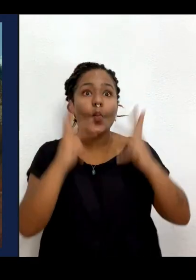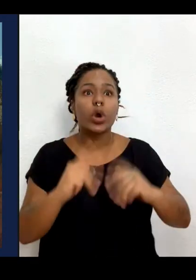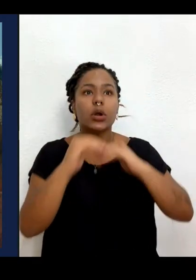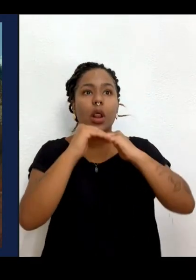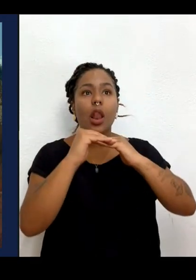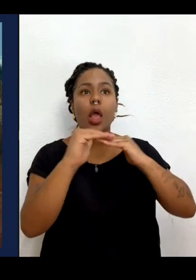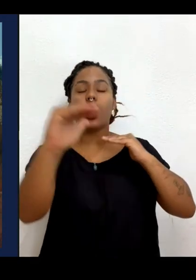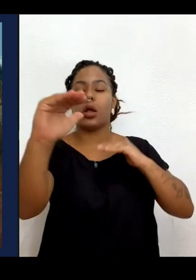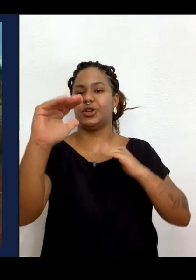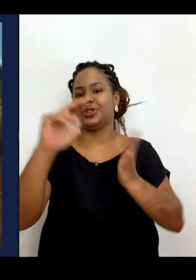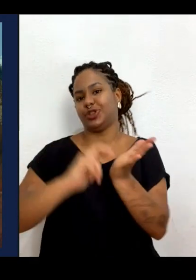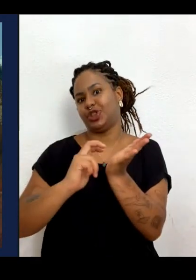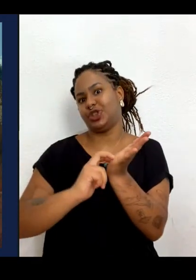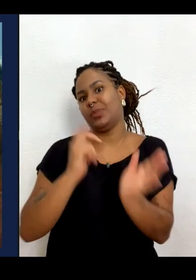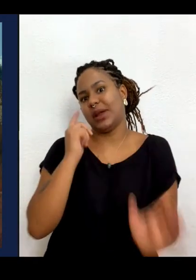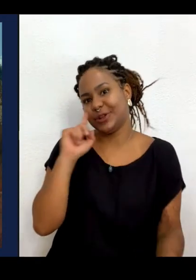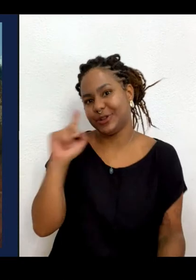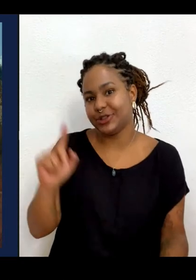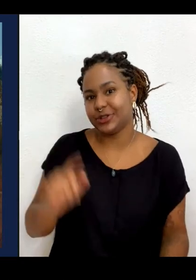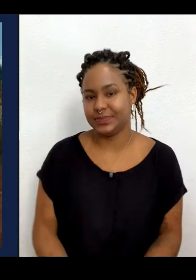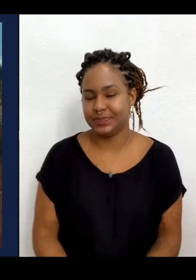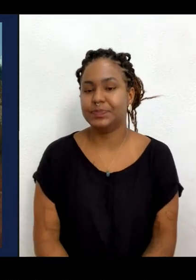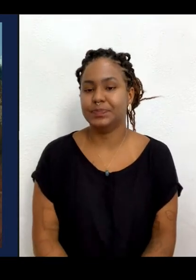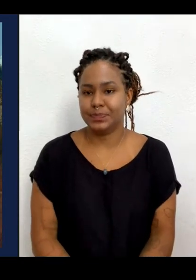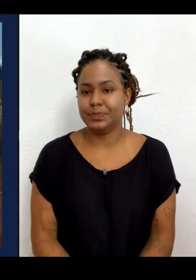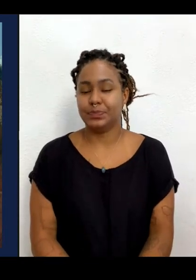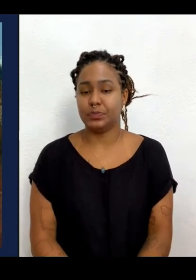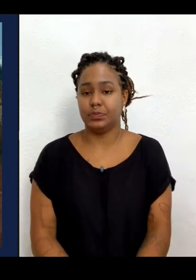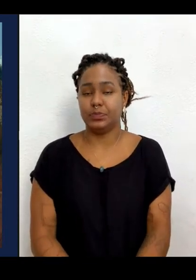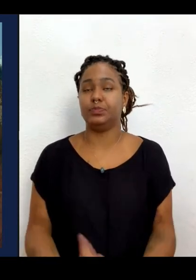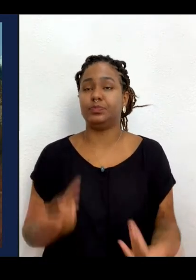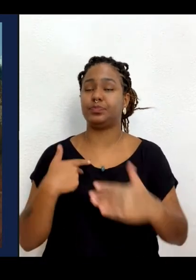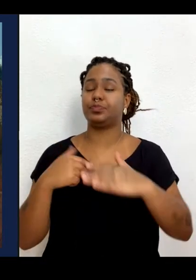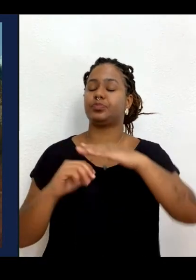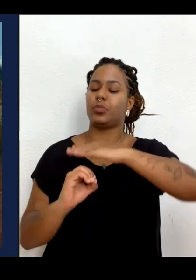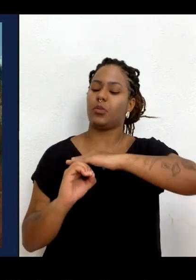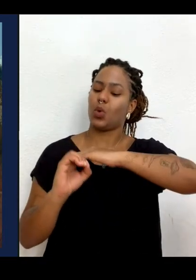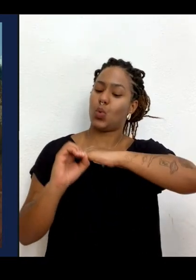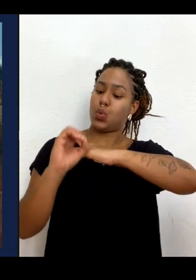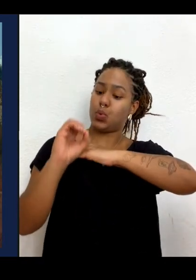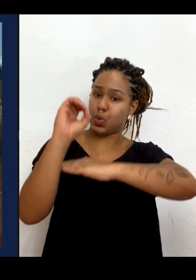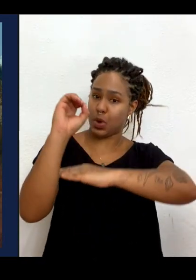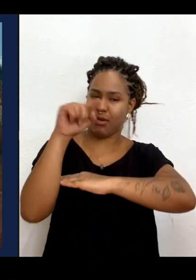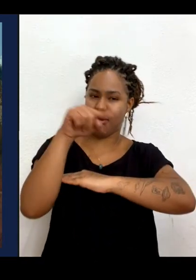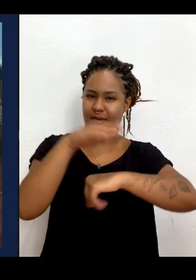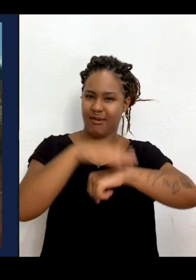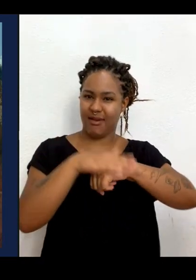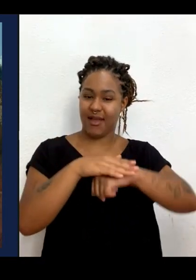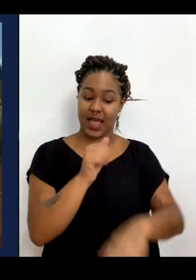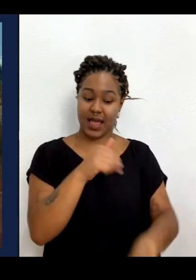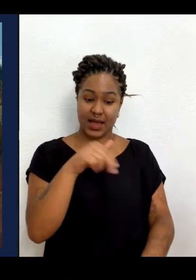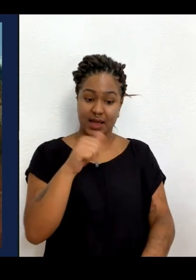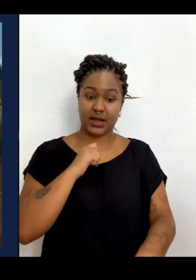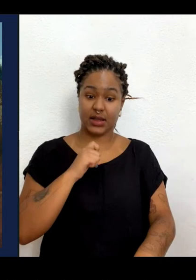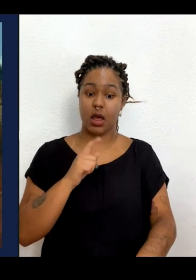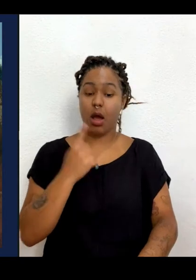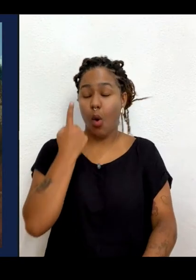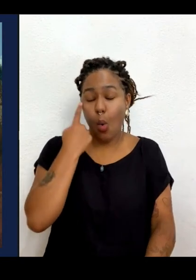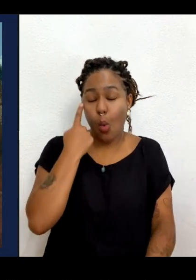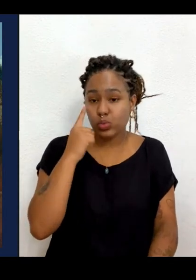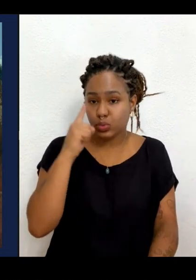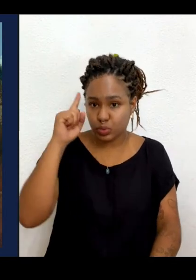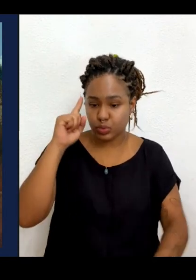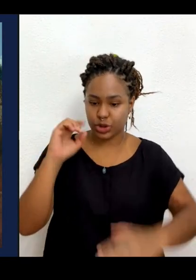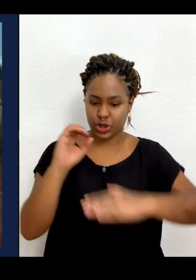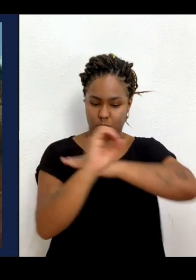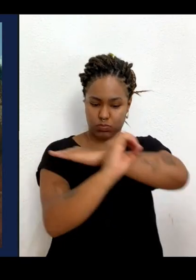and um and the sunrise evolved into a scorching Savannah day which is exactly what we see here in which green